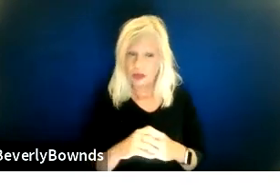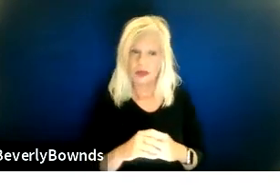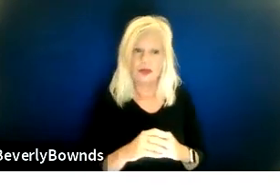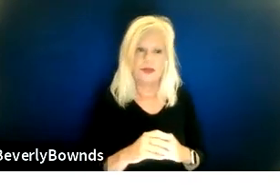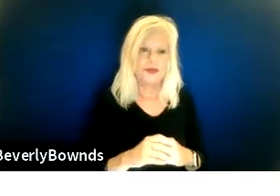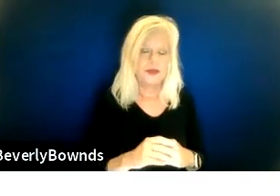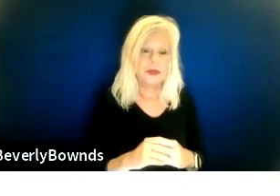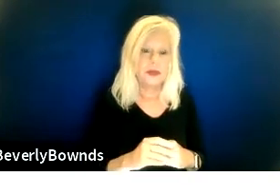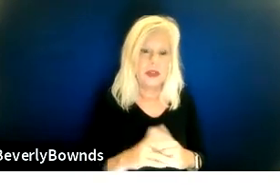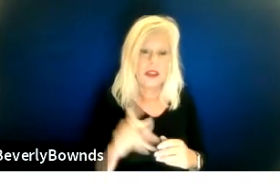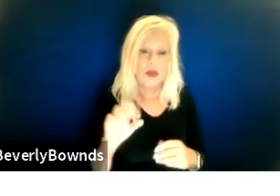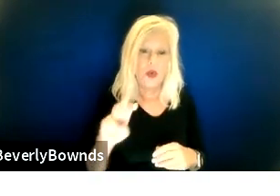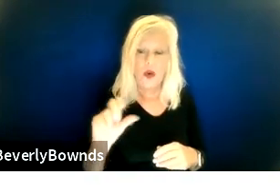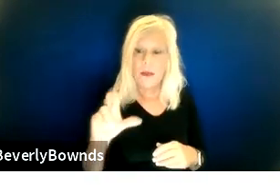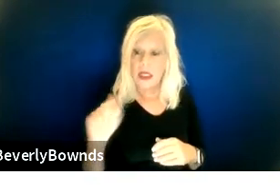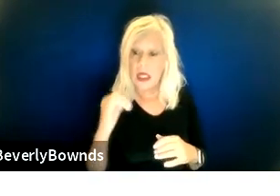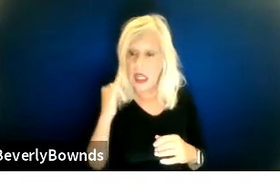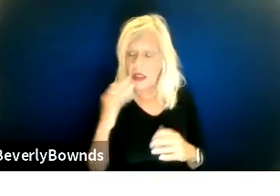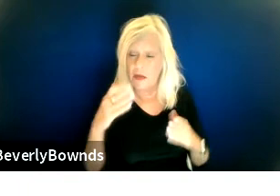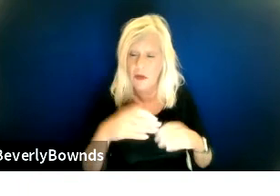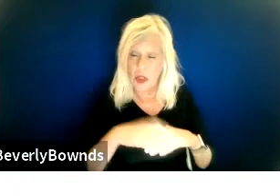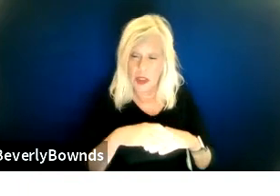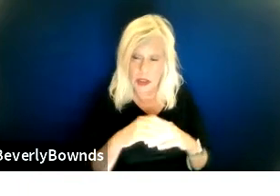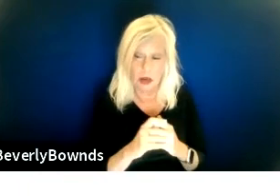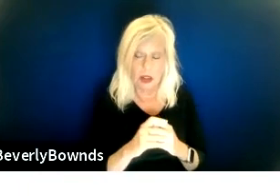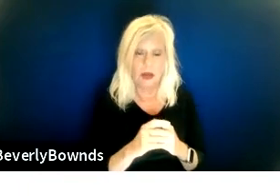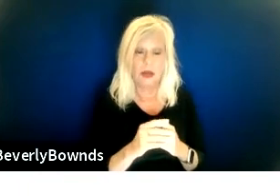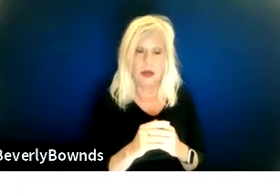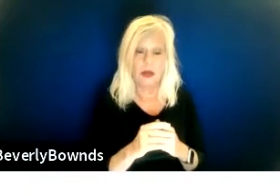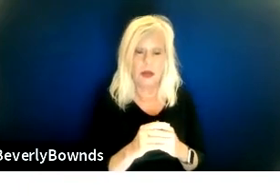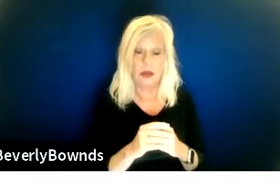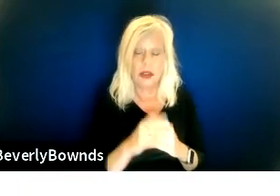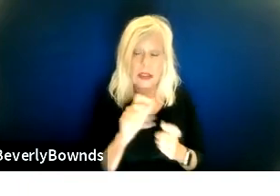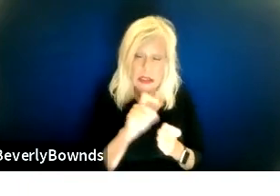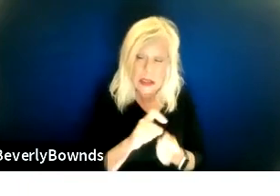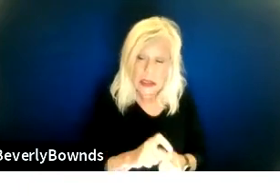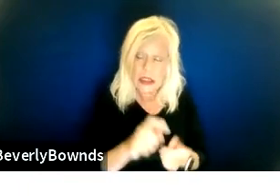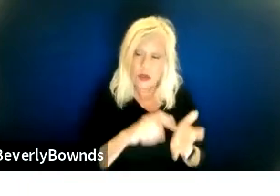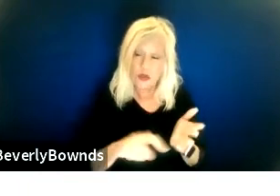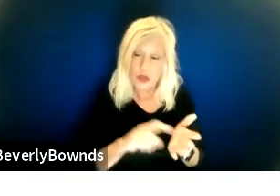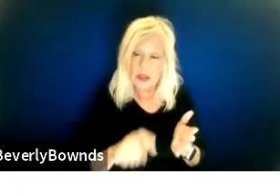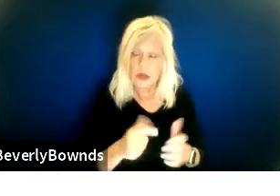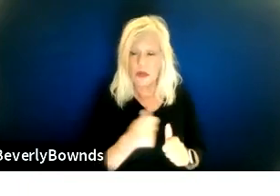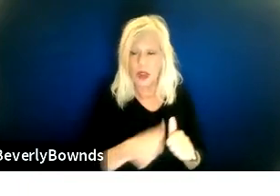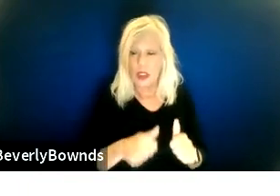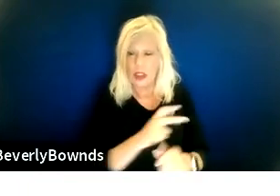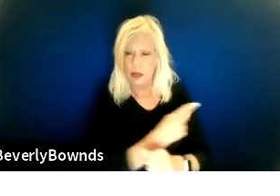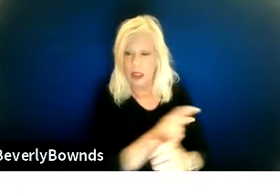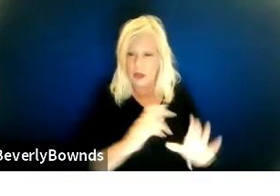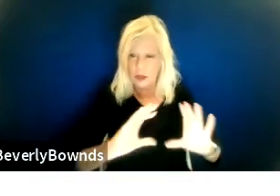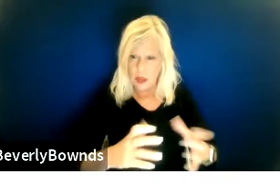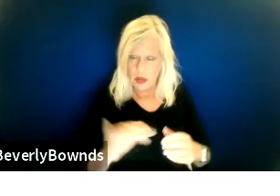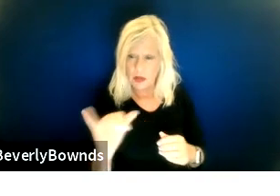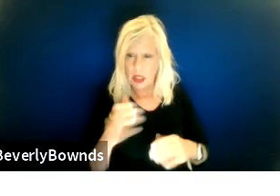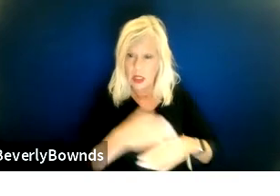the idea is to focus on unique areas of distinct research for unique patient populations like